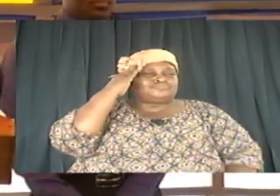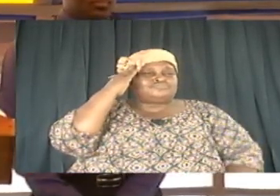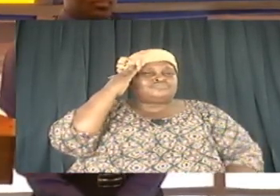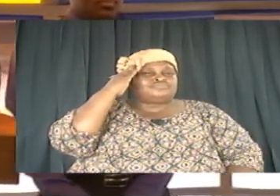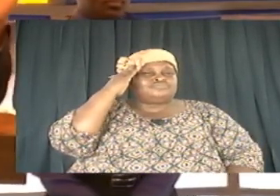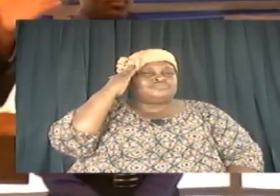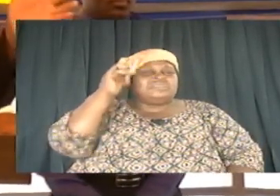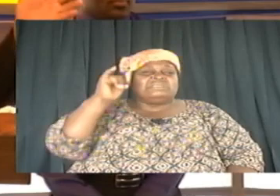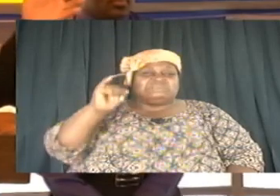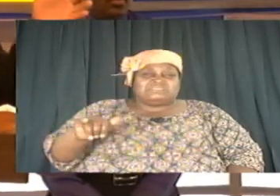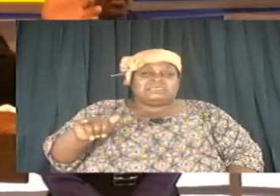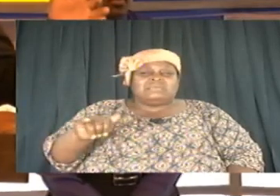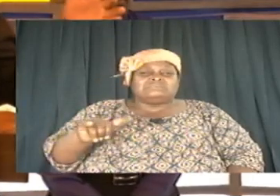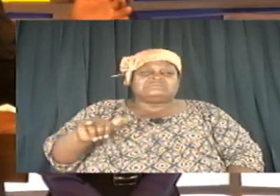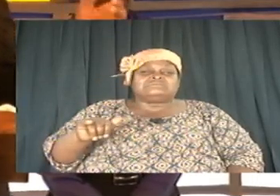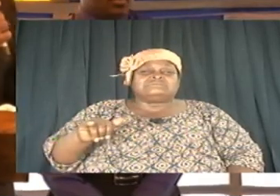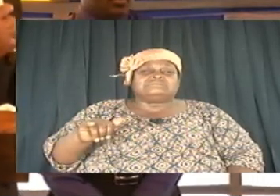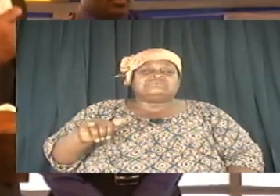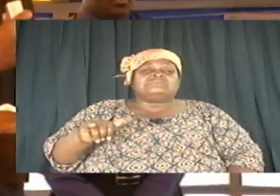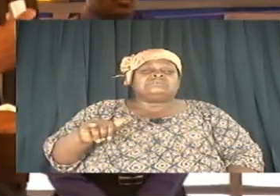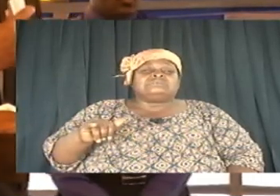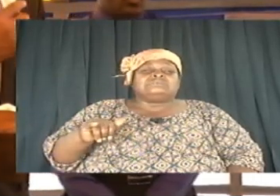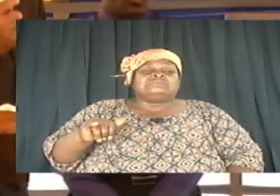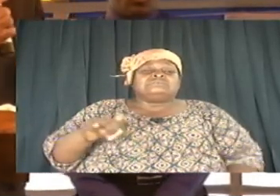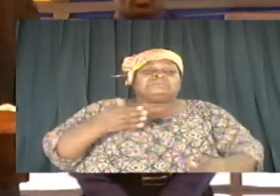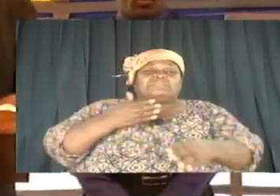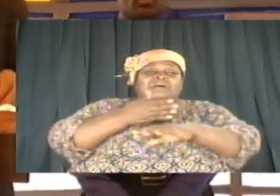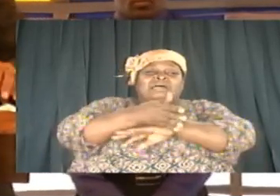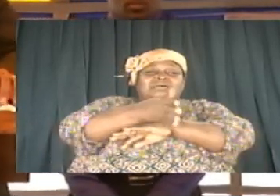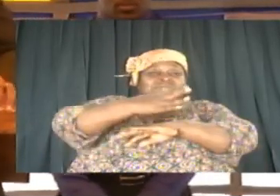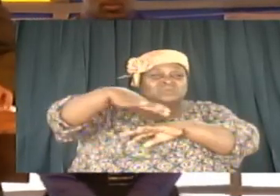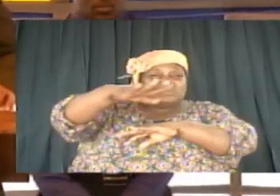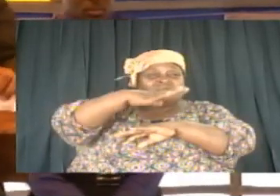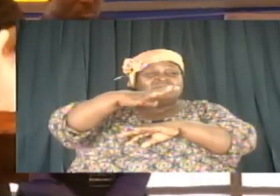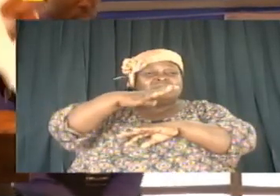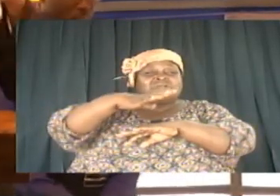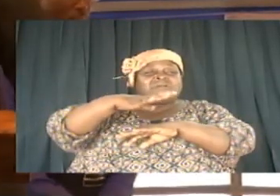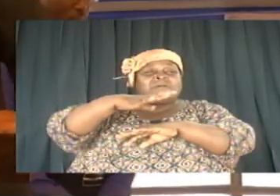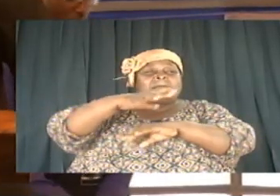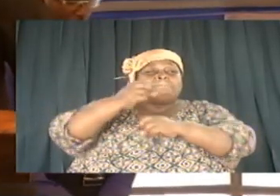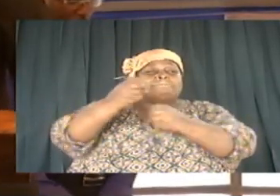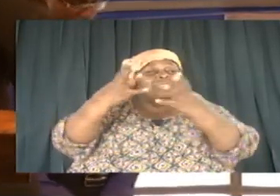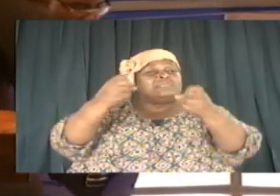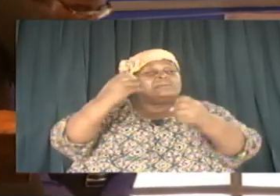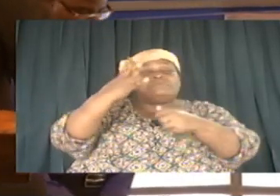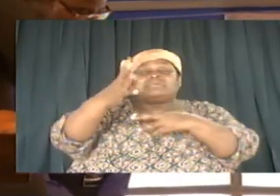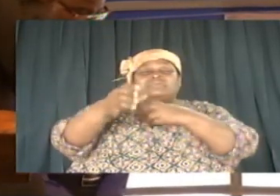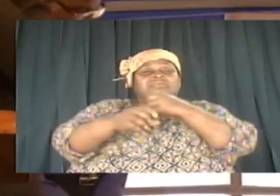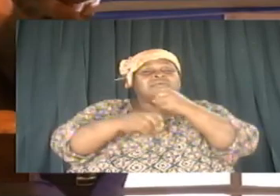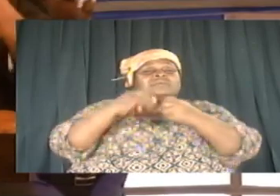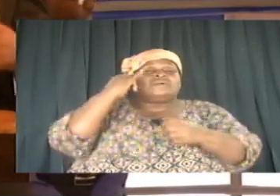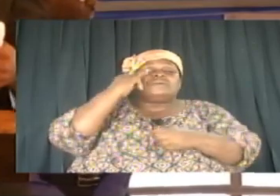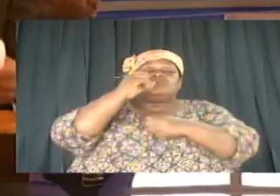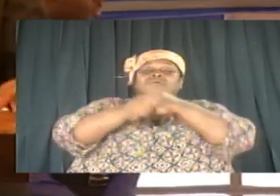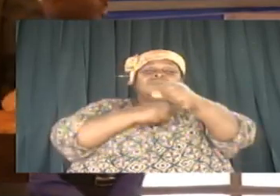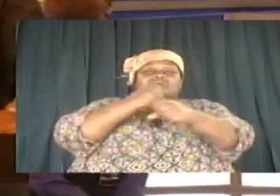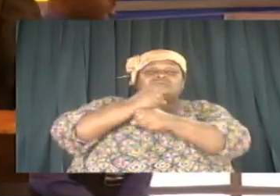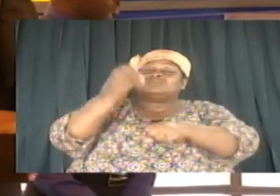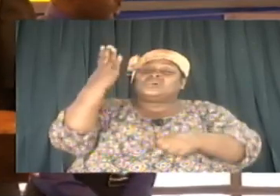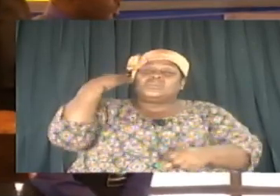that Passover that was implemented years ago in Israel,